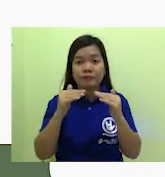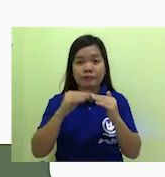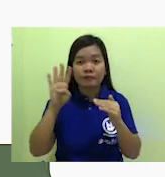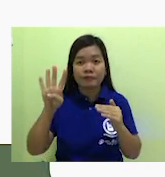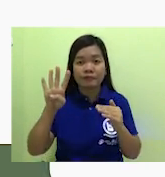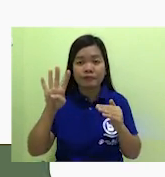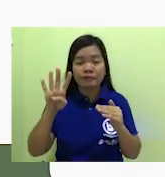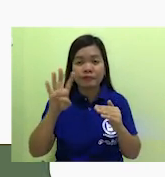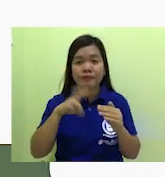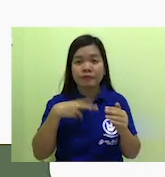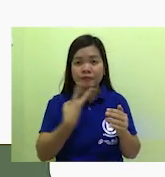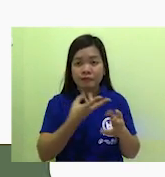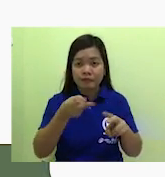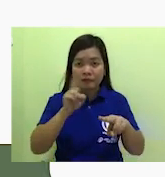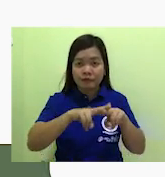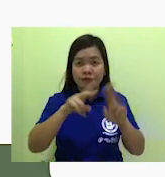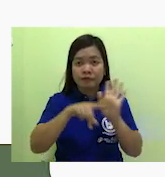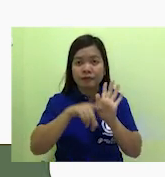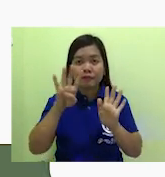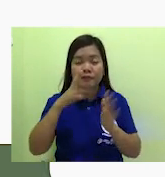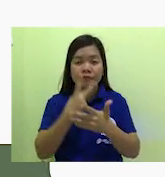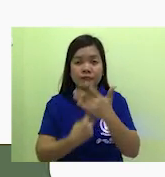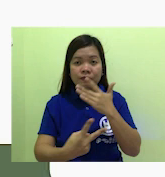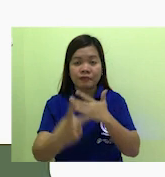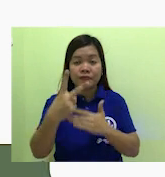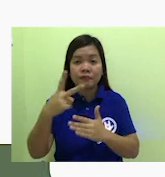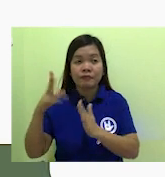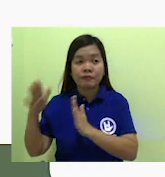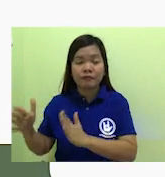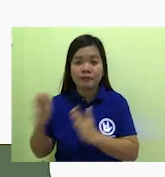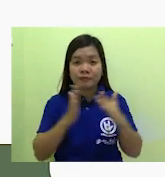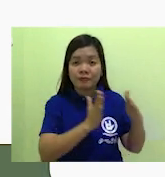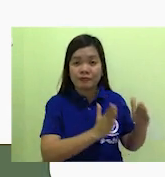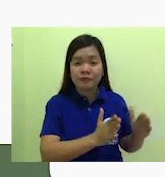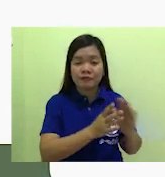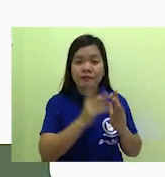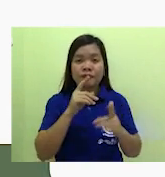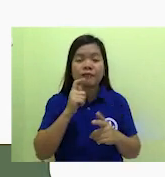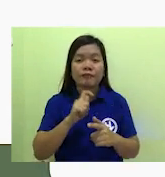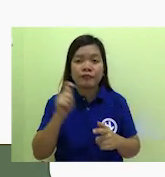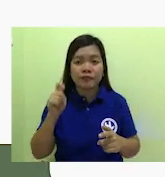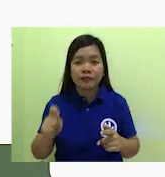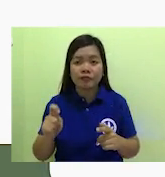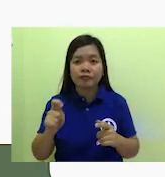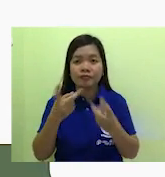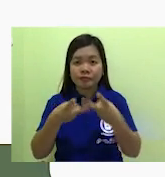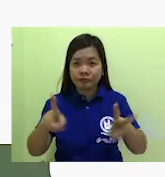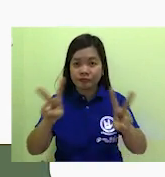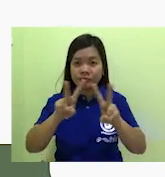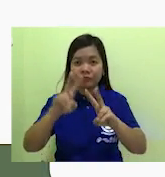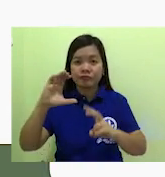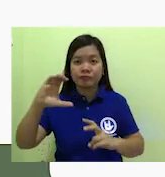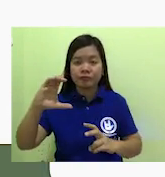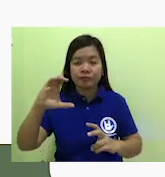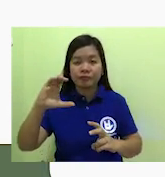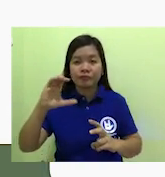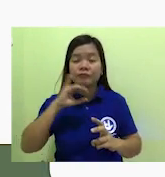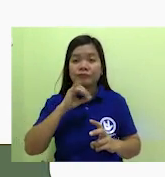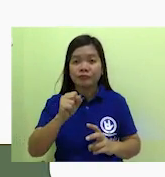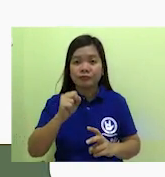4. We will add negative 4 to both sides of the equation. Therefore, the value